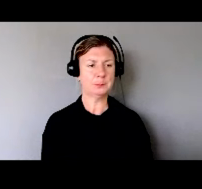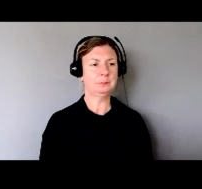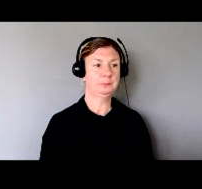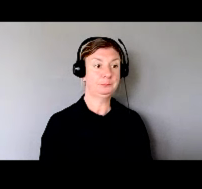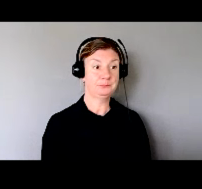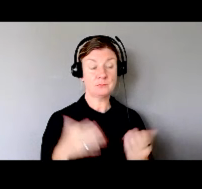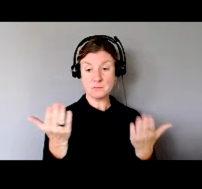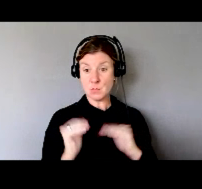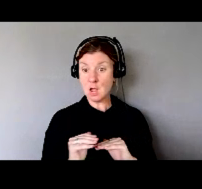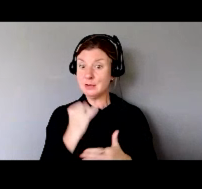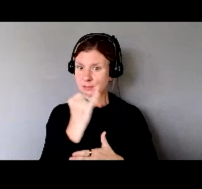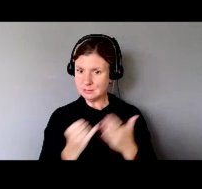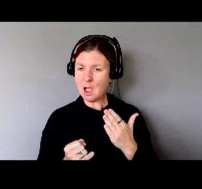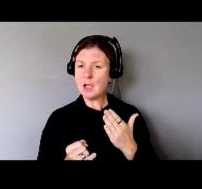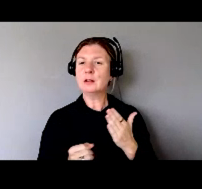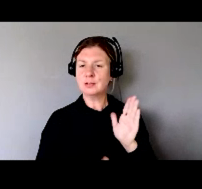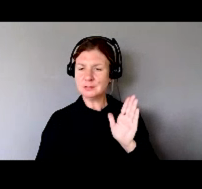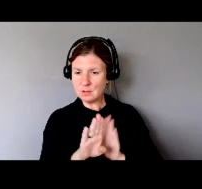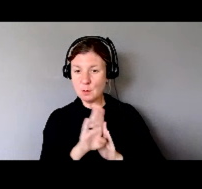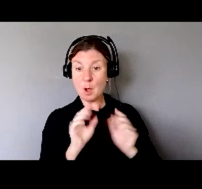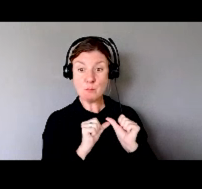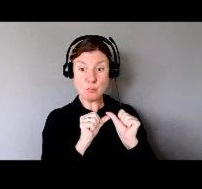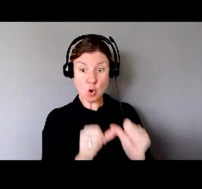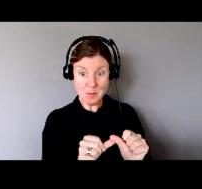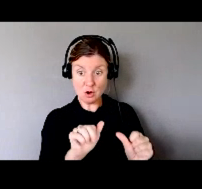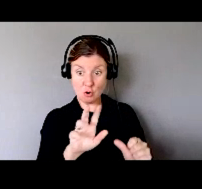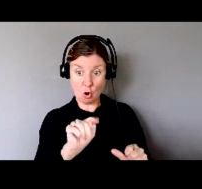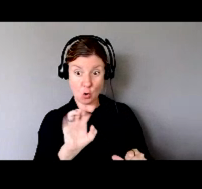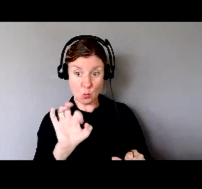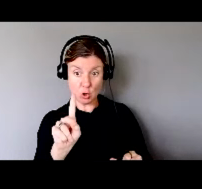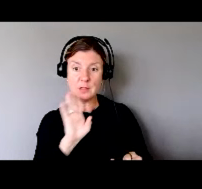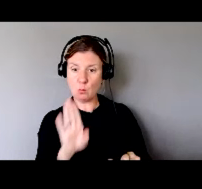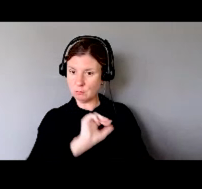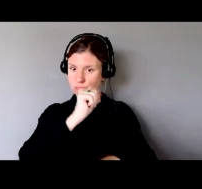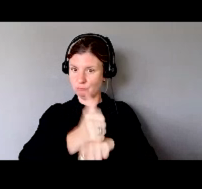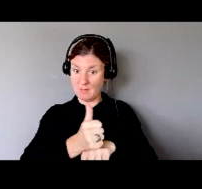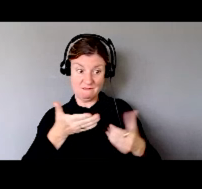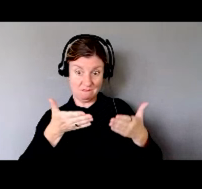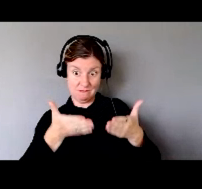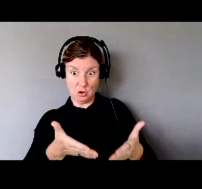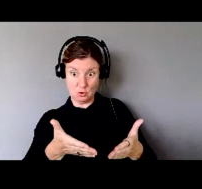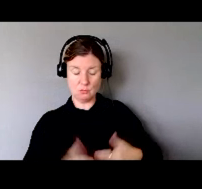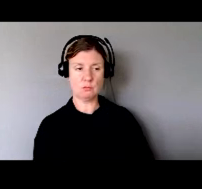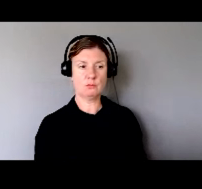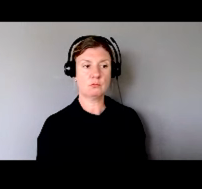Design and create permanent artwork that is installed at the Walden Fire Station and Library site.